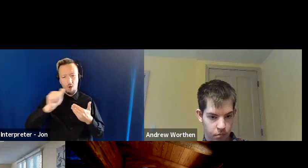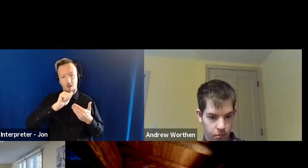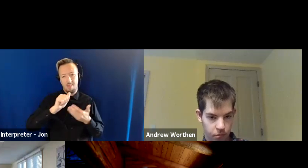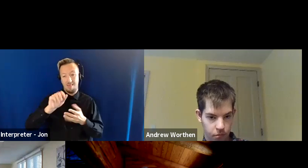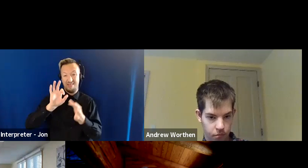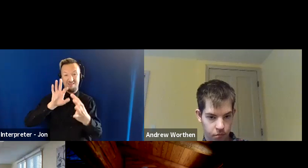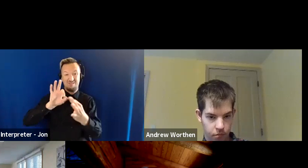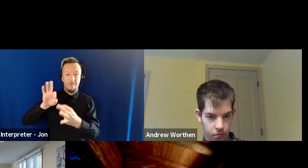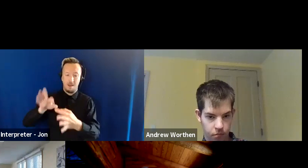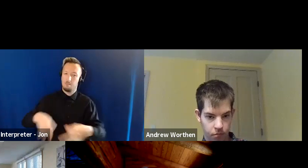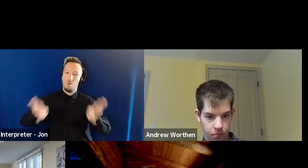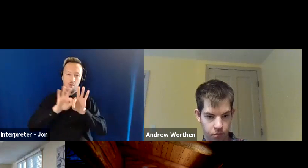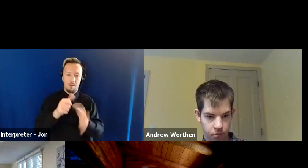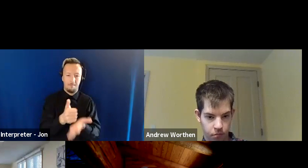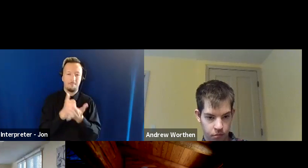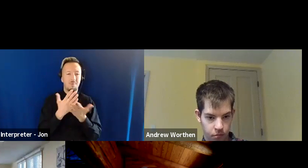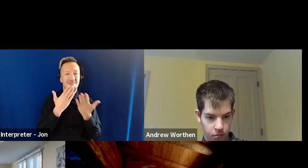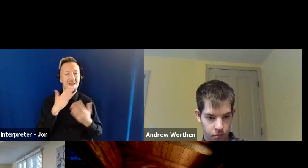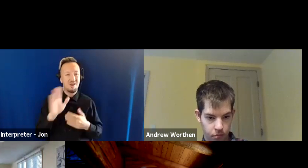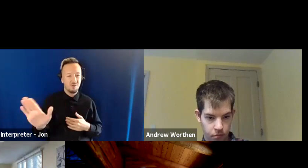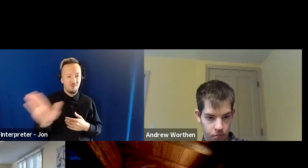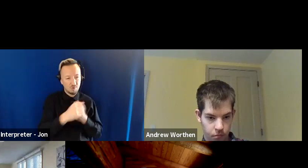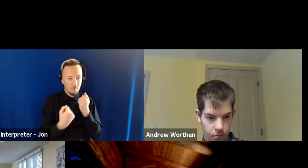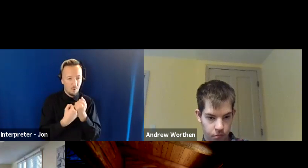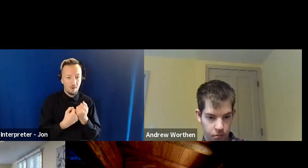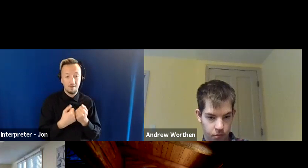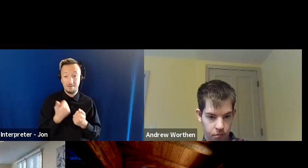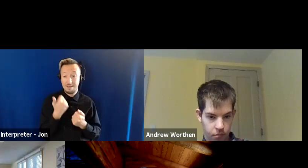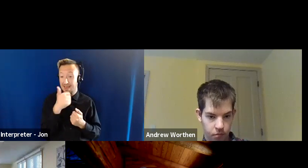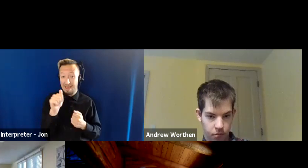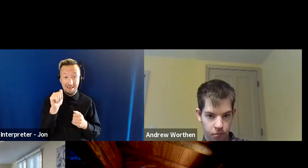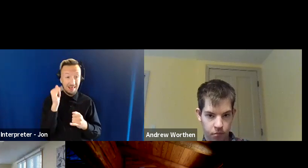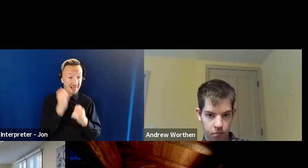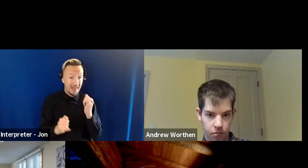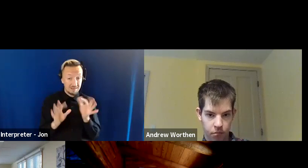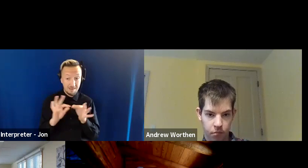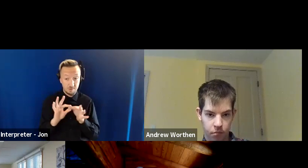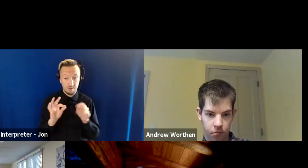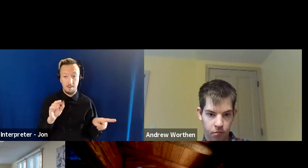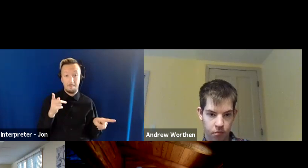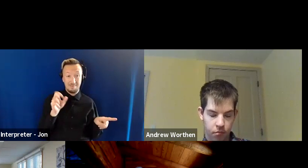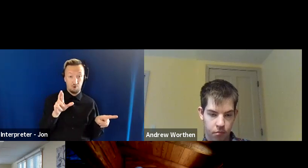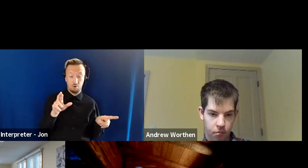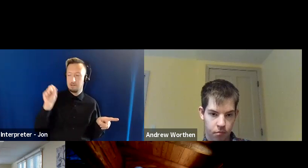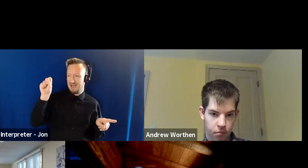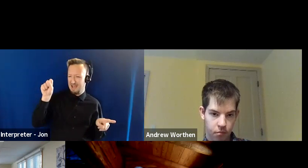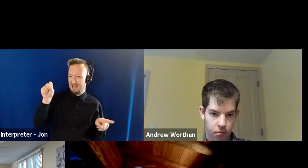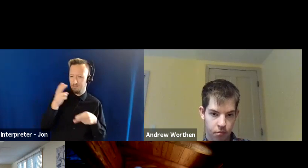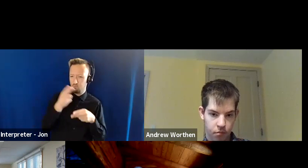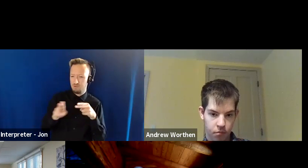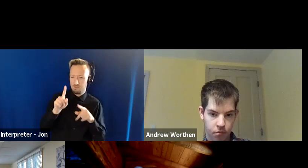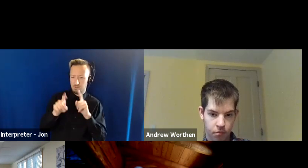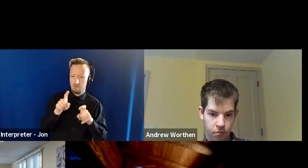conference. So I appreciate everybody on the panel. Is there any parting words, Peter? Yeah, Sidna, I just have a quick question. How many